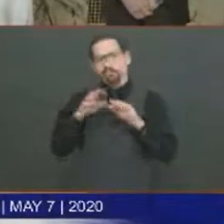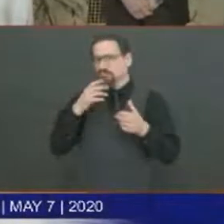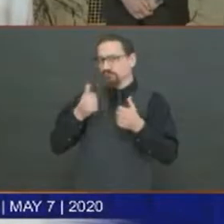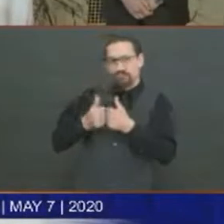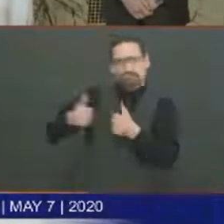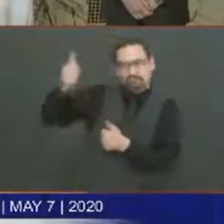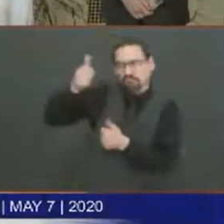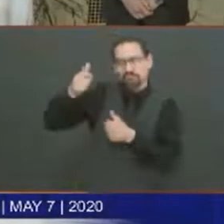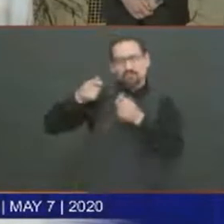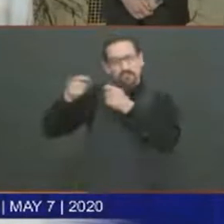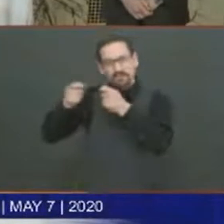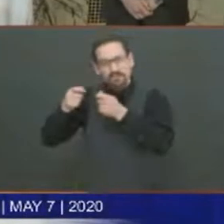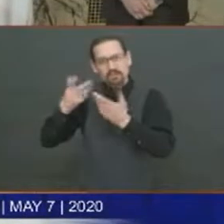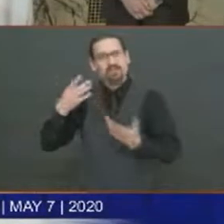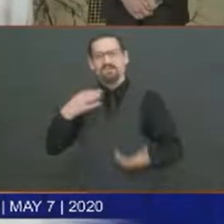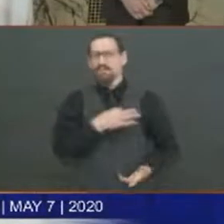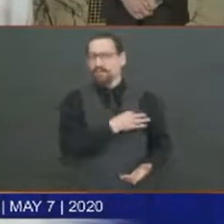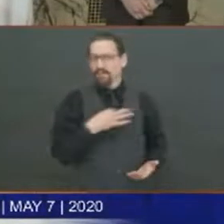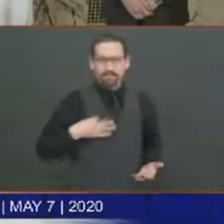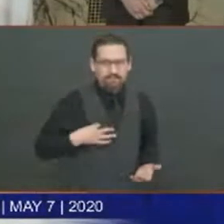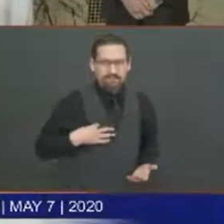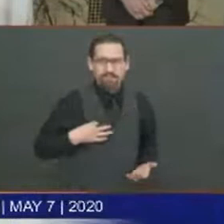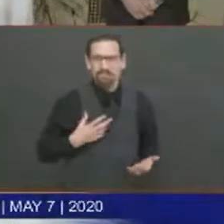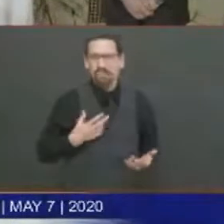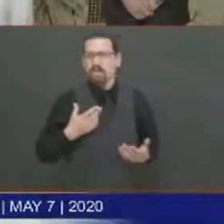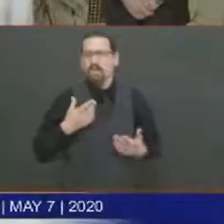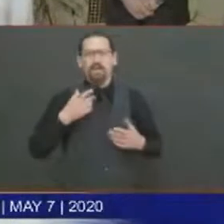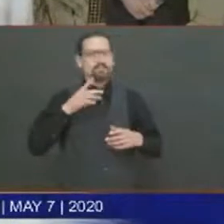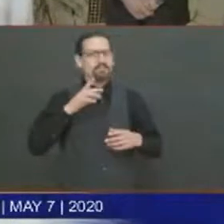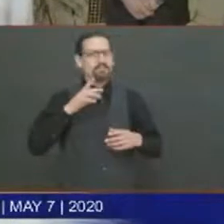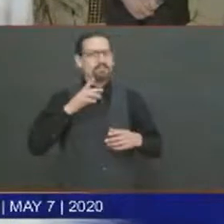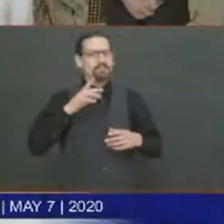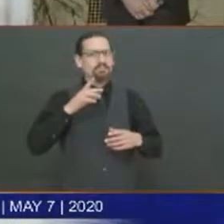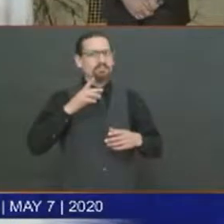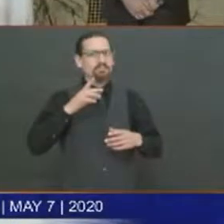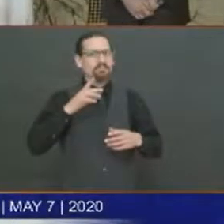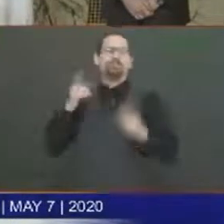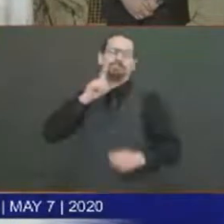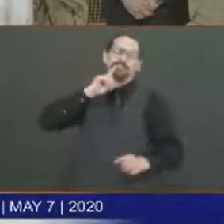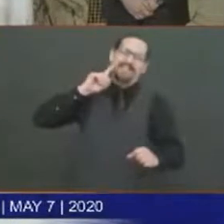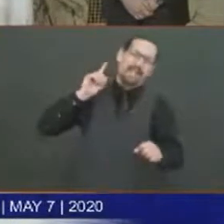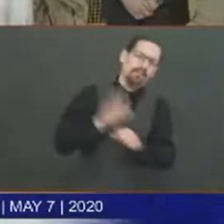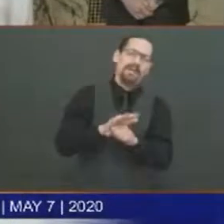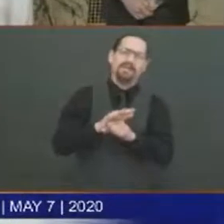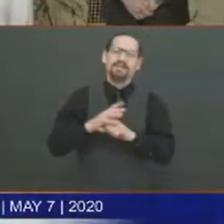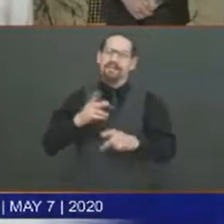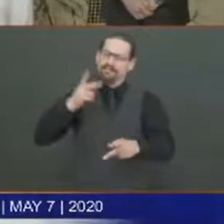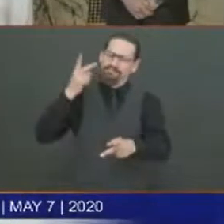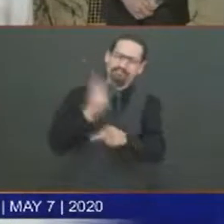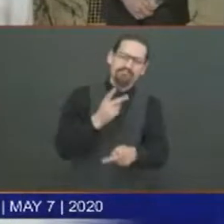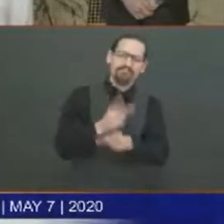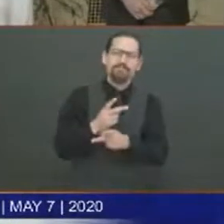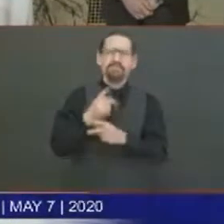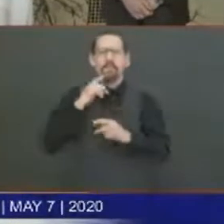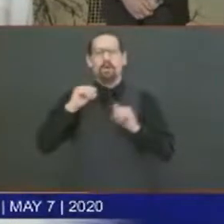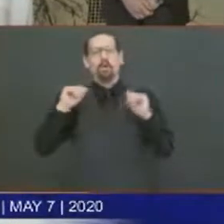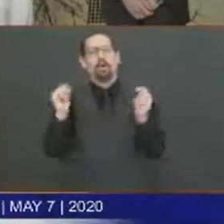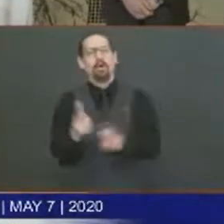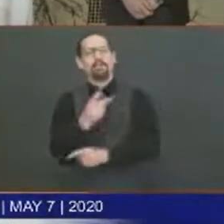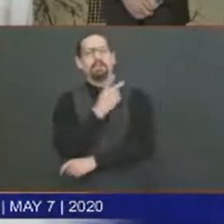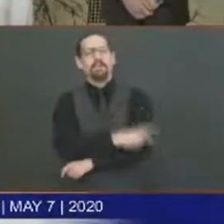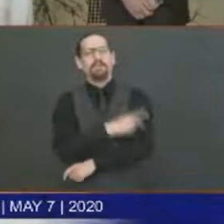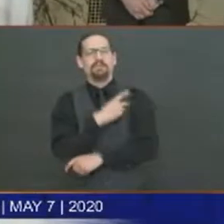are enormously committed to the health and safety of their residents. They are those